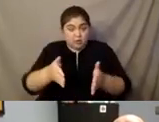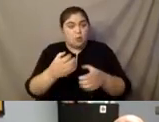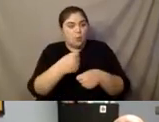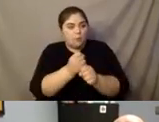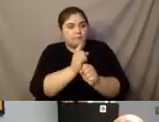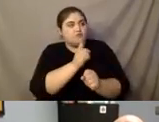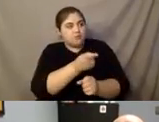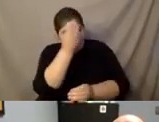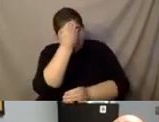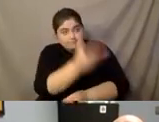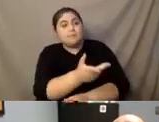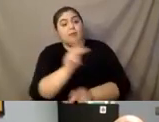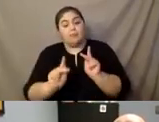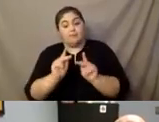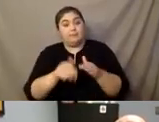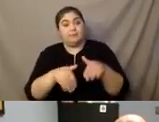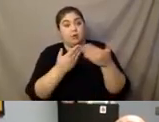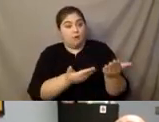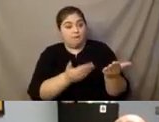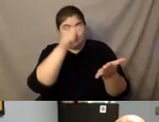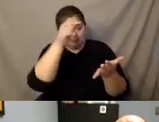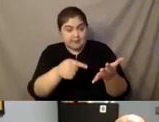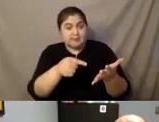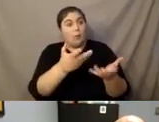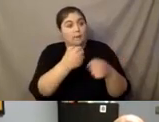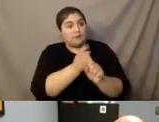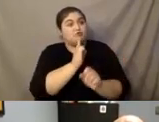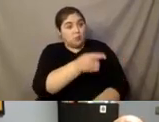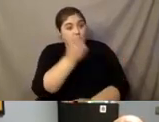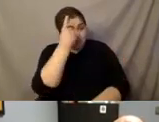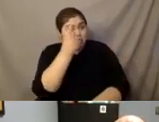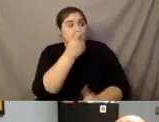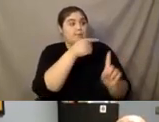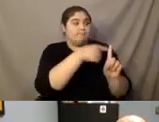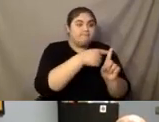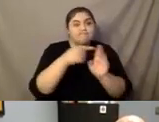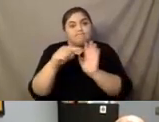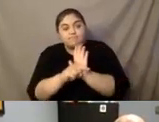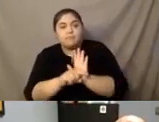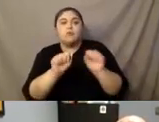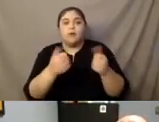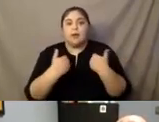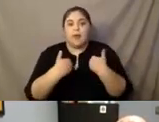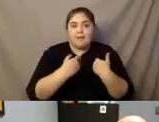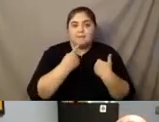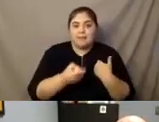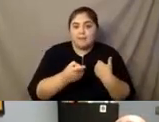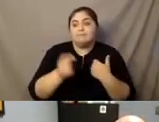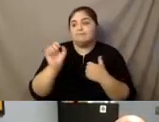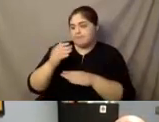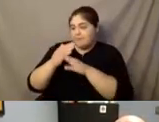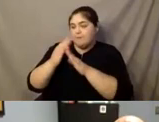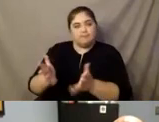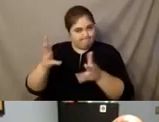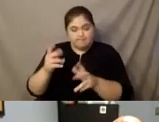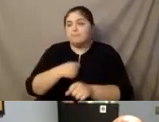communicated to the defendant. He understands the pros and cons. And at least then on the record, you can have the defendant say, yes, I spoke to my attorney about it